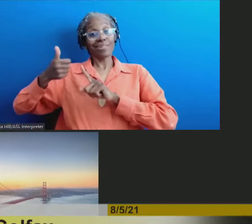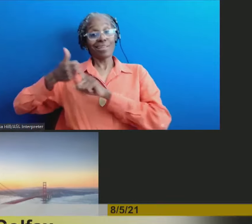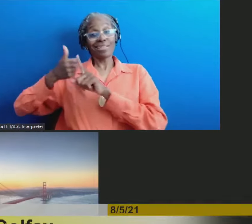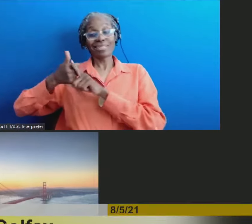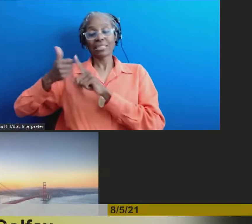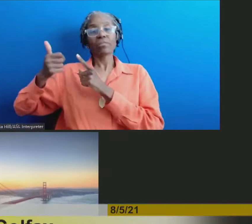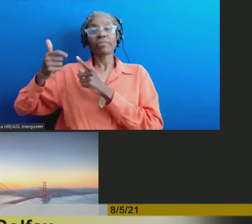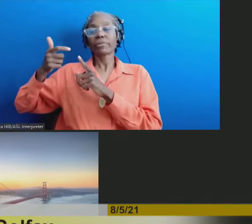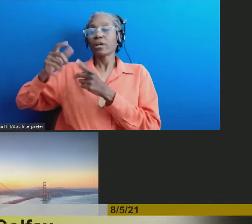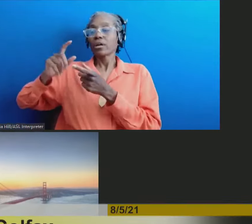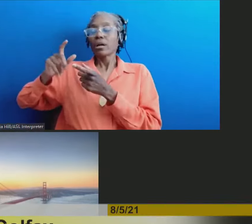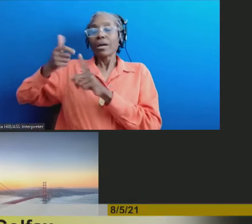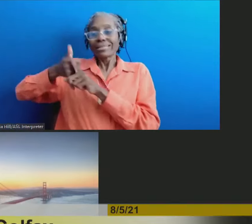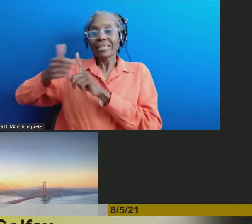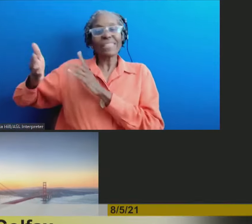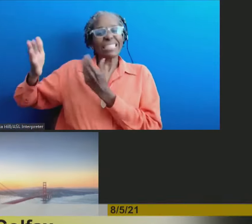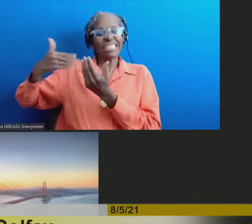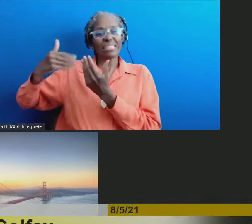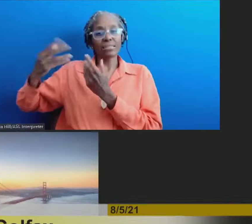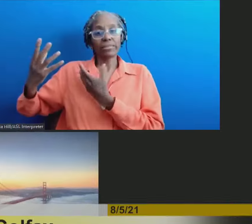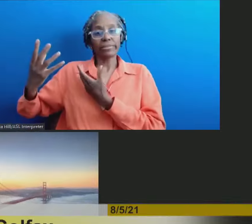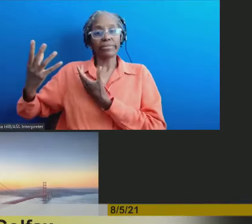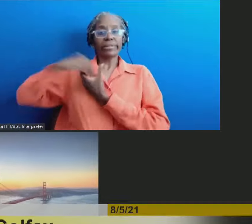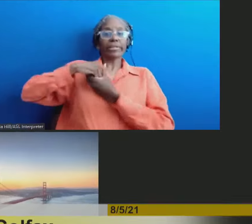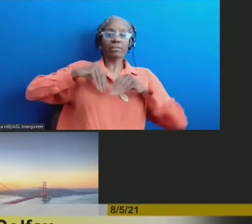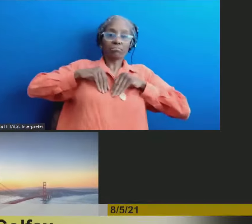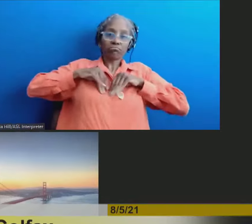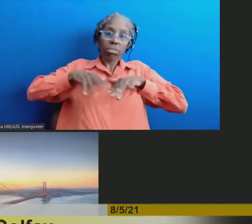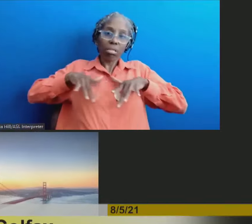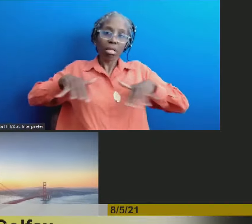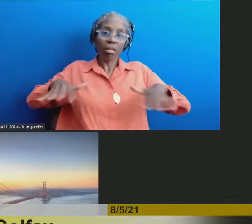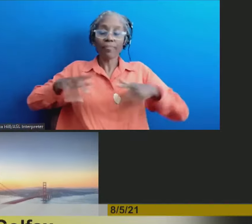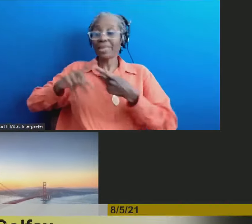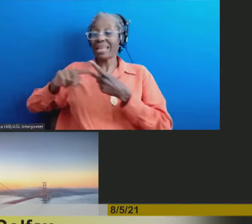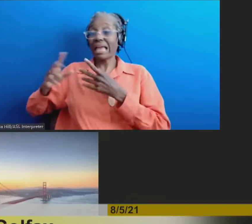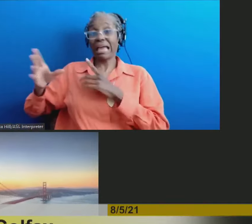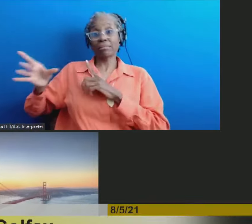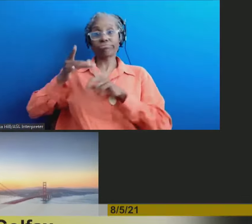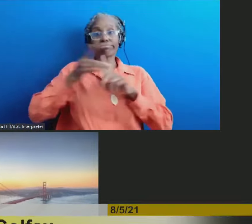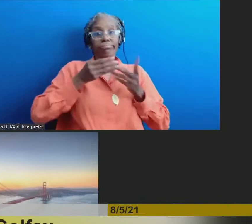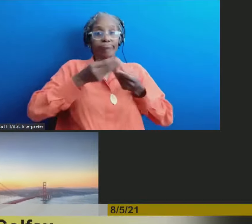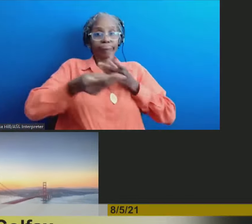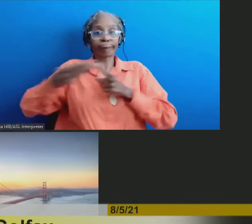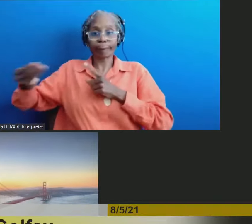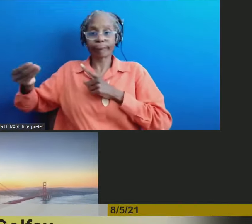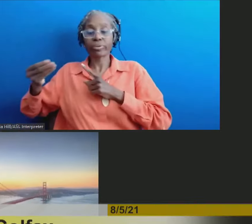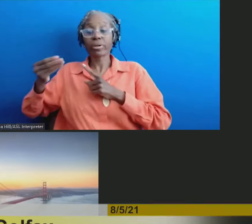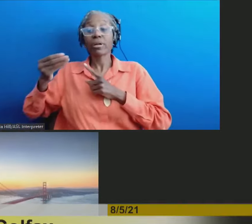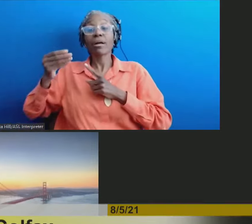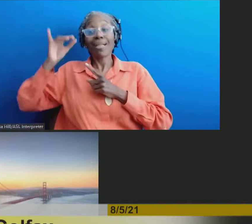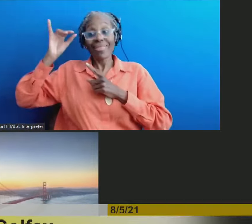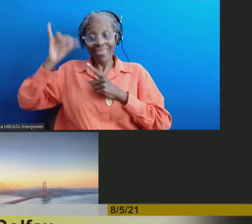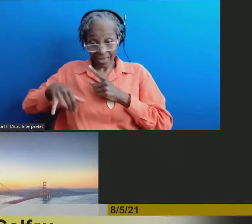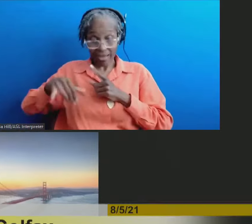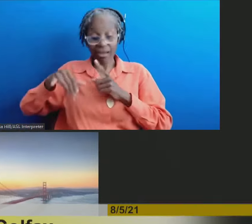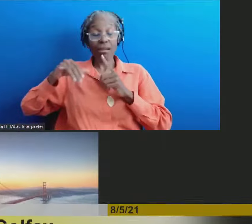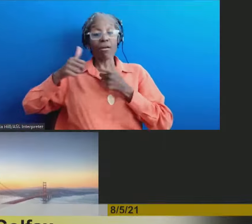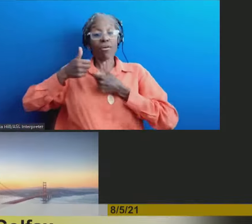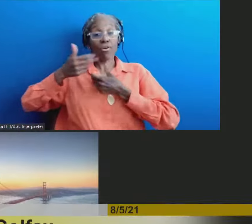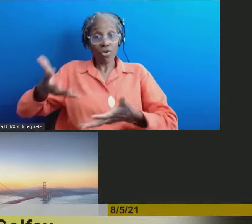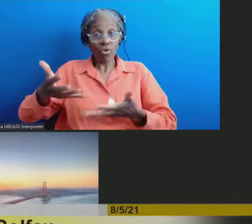quickly and easily than the prior virus, and then a series of mutations that are causing the virus to